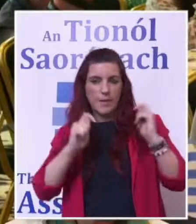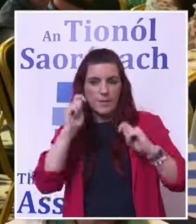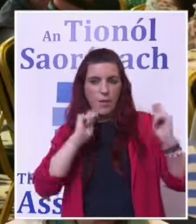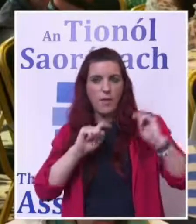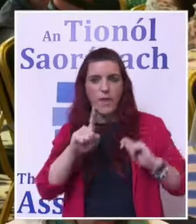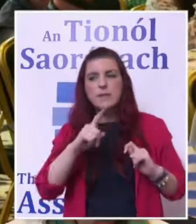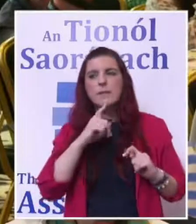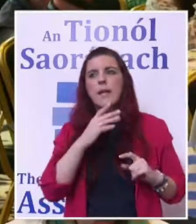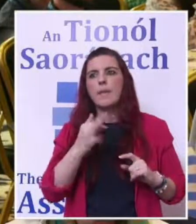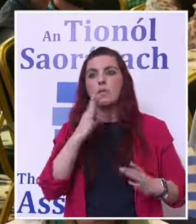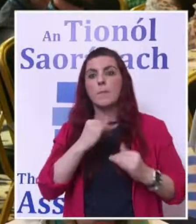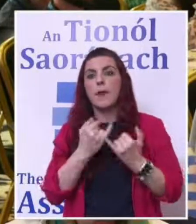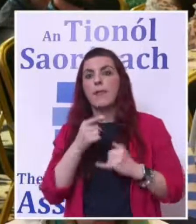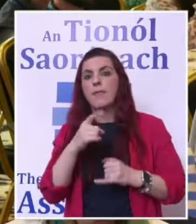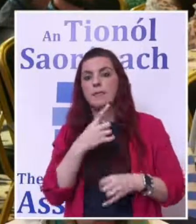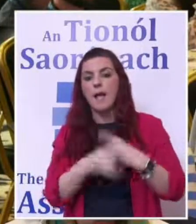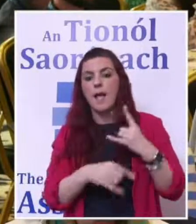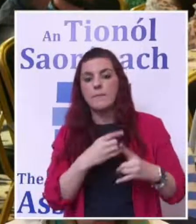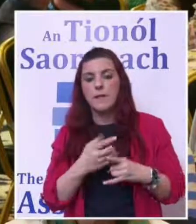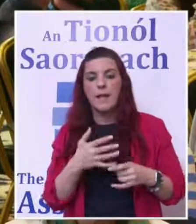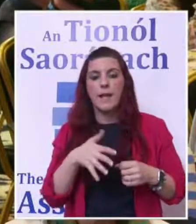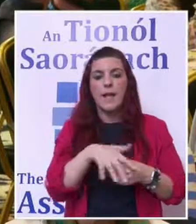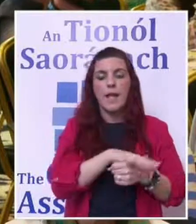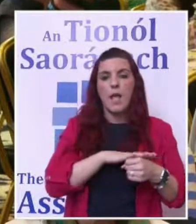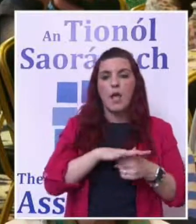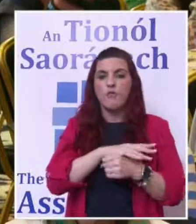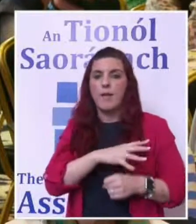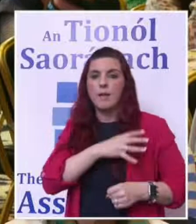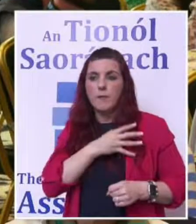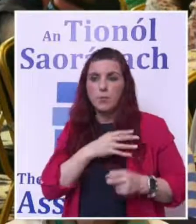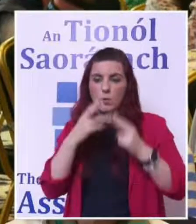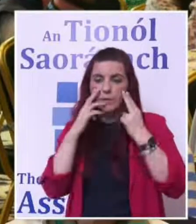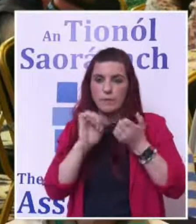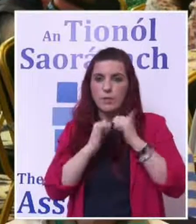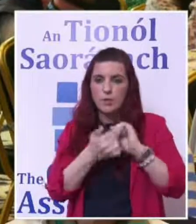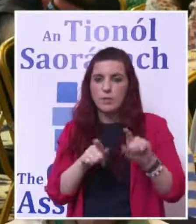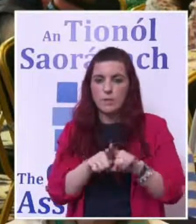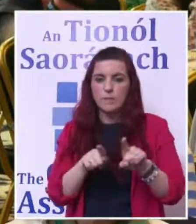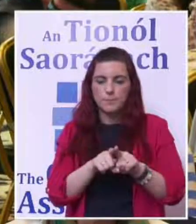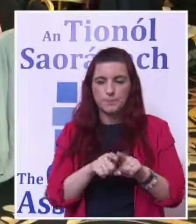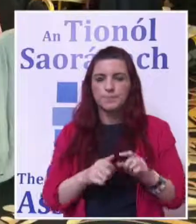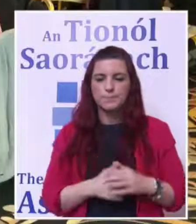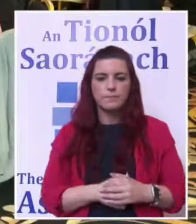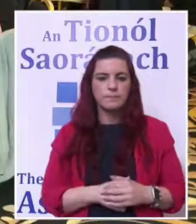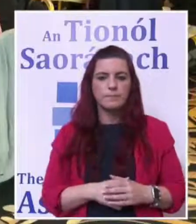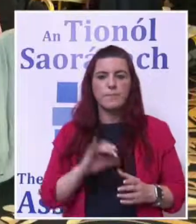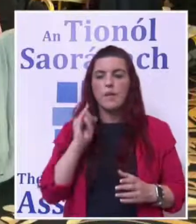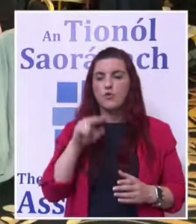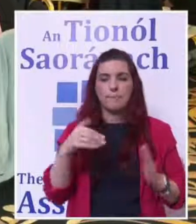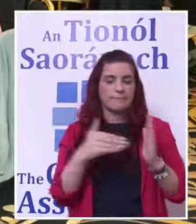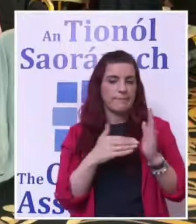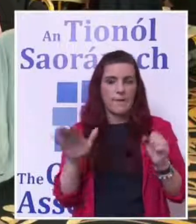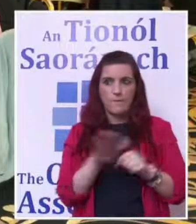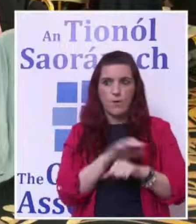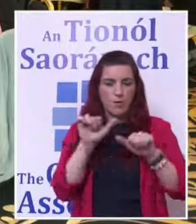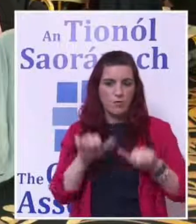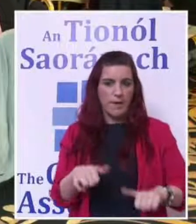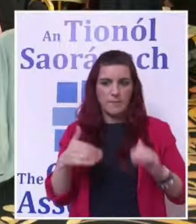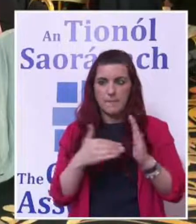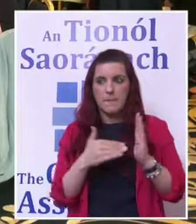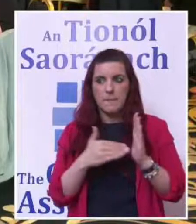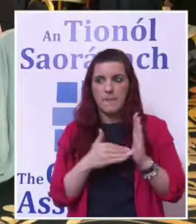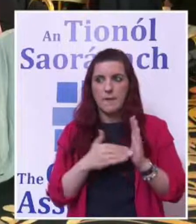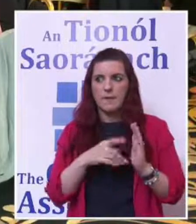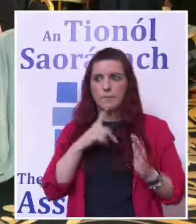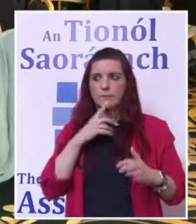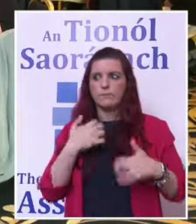if something like that was being done, area committee areas would probably have to be reconstructed. Thanks. Yeah, no, I absolutely agree. I was just instancing